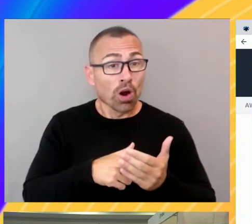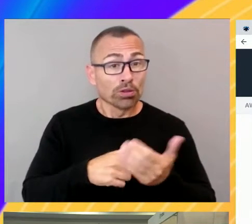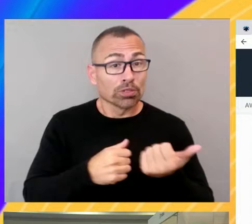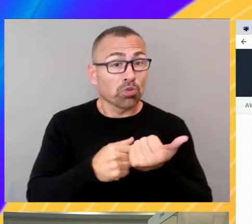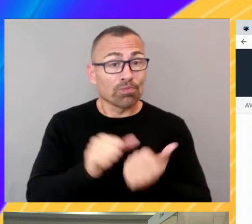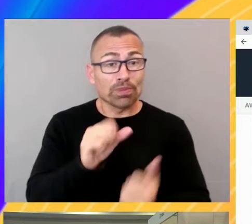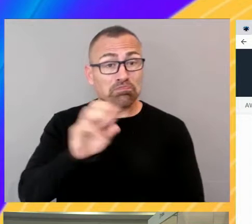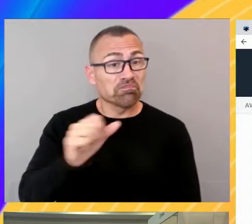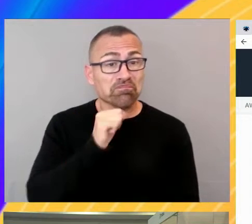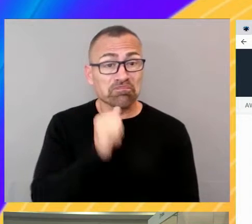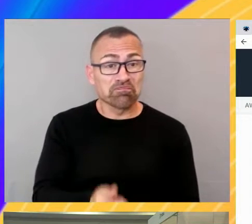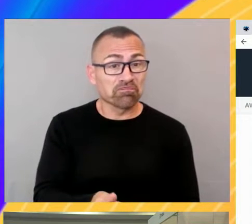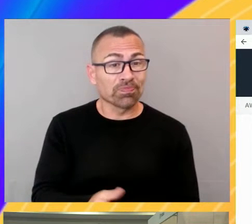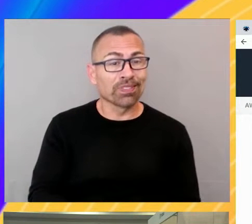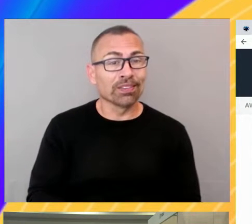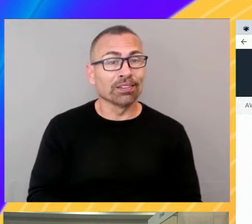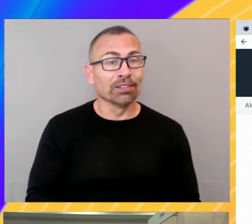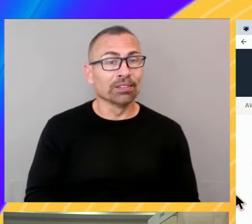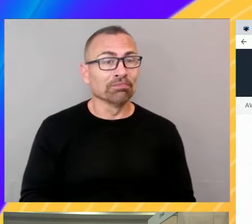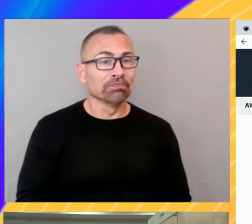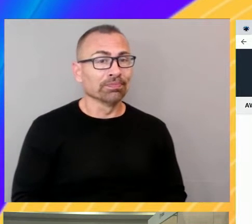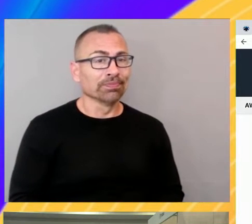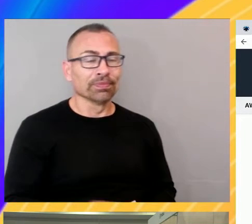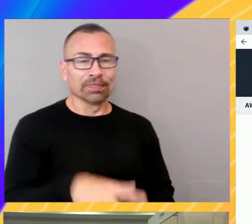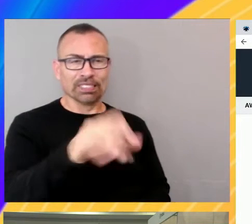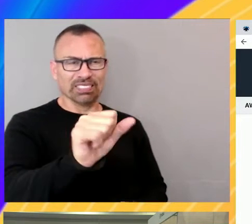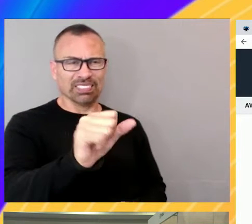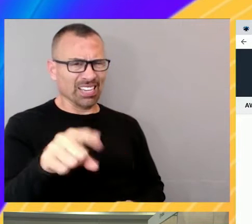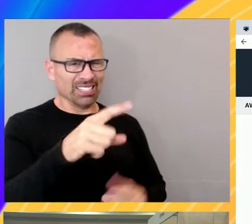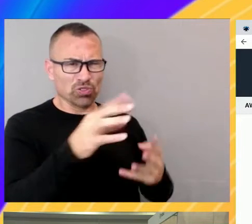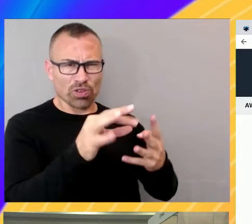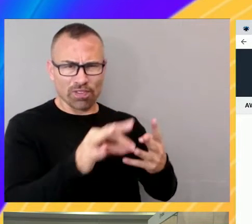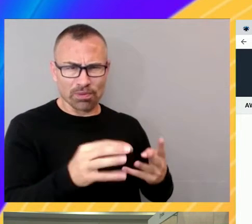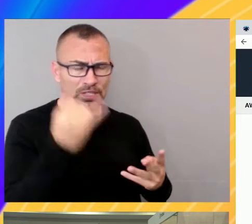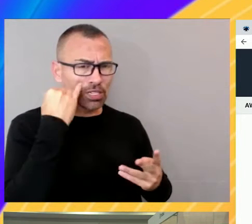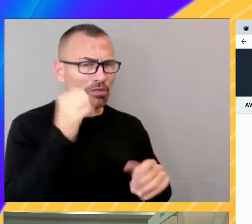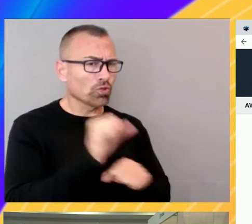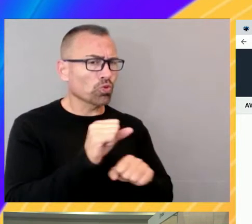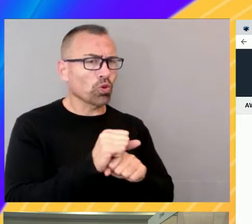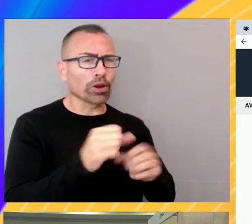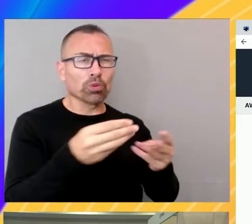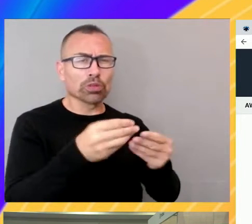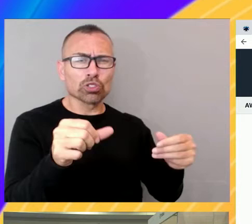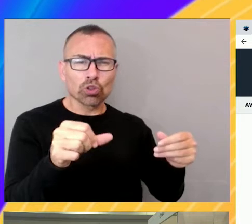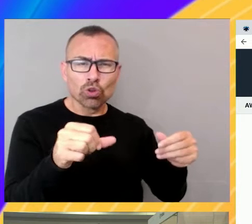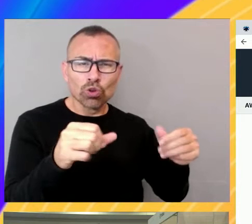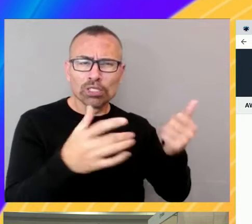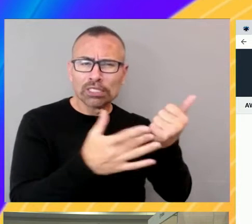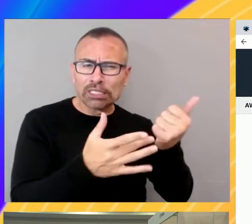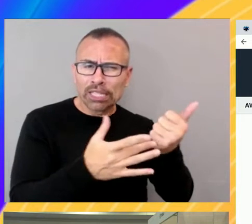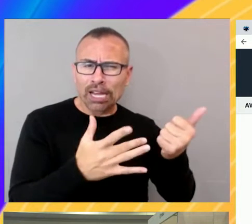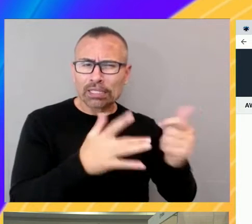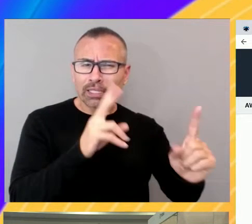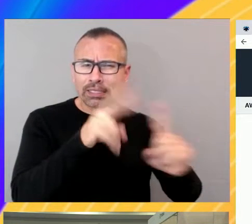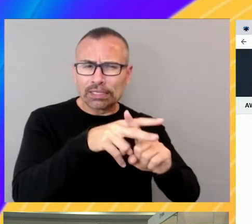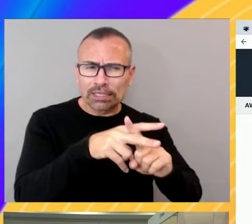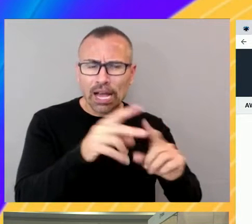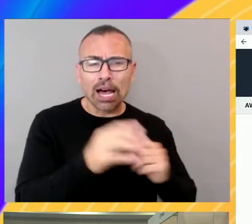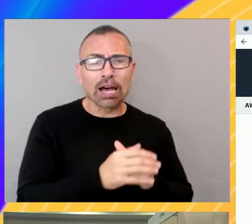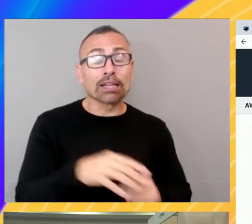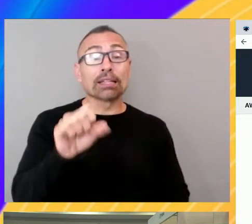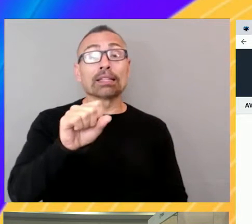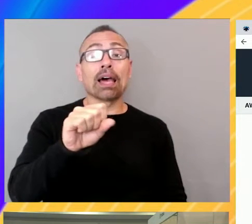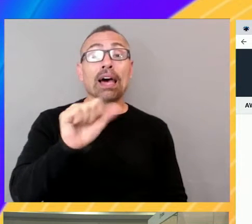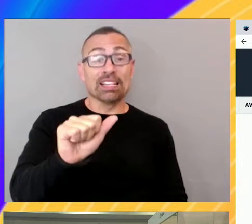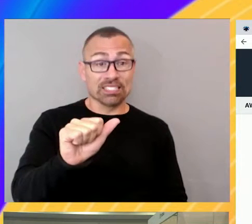yourself. If you are working with a solutions architect that's assigned, the SA will be able to help you with that. Yes.